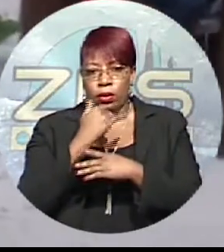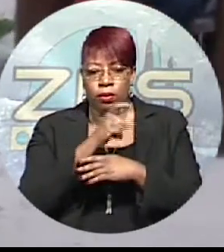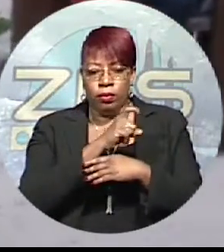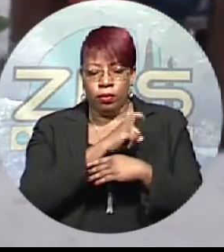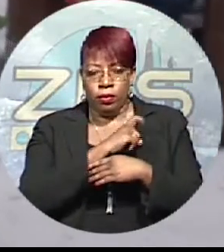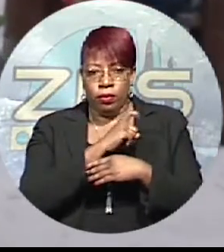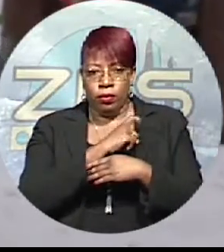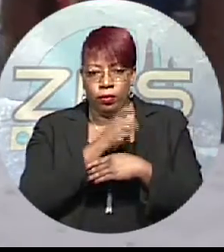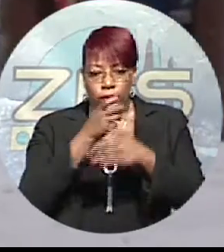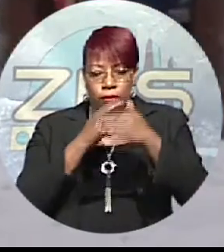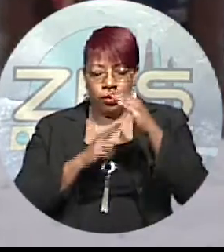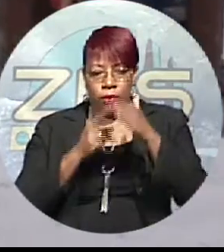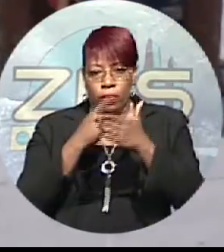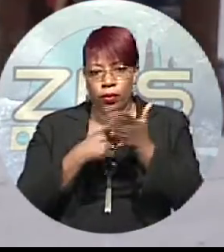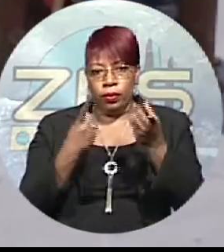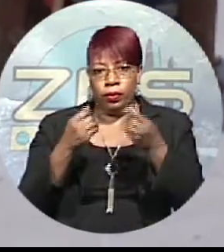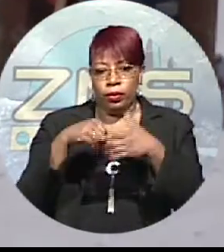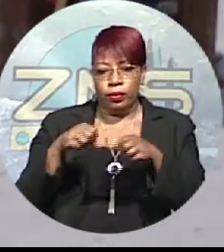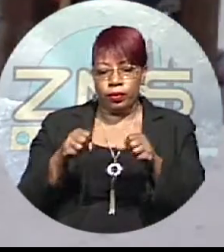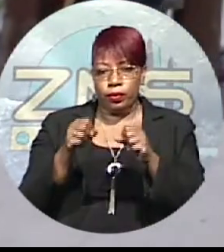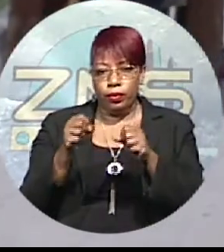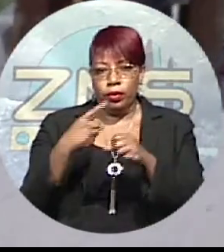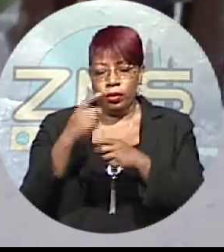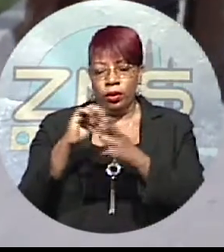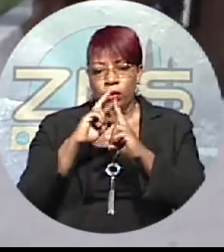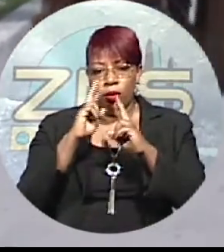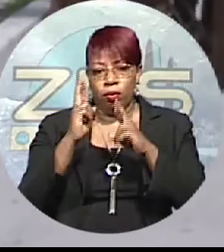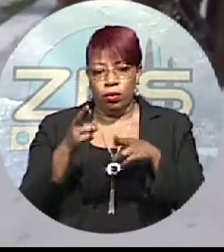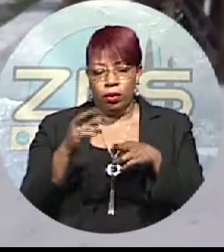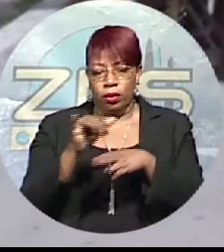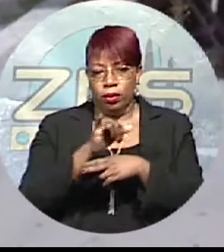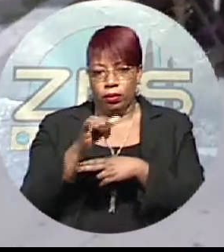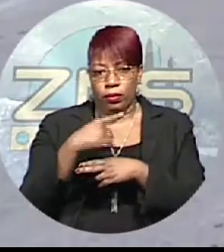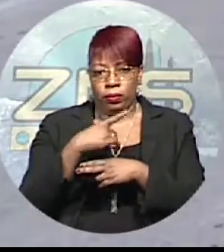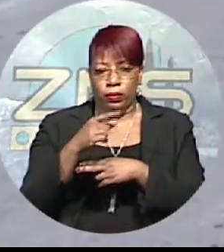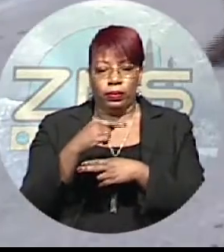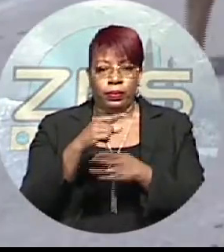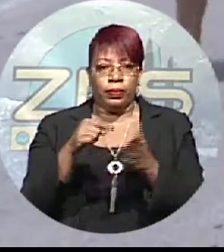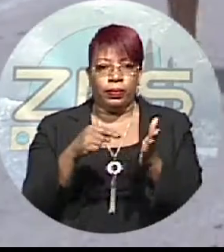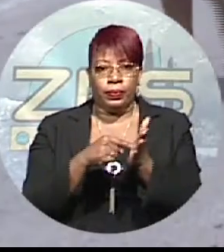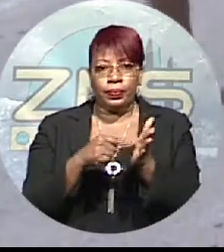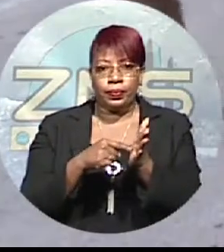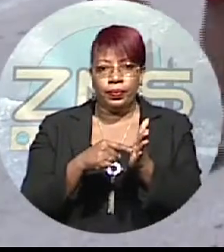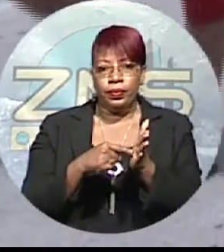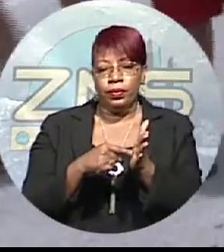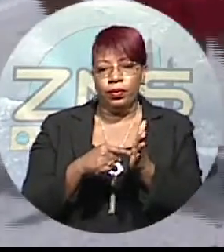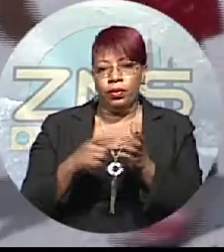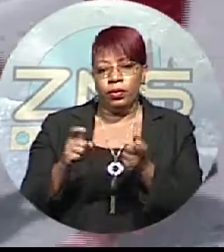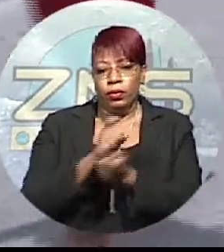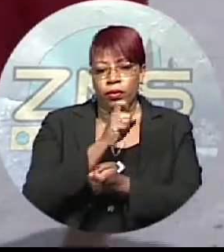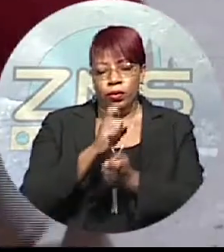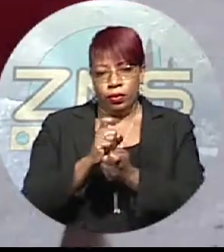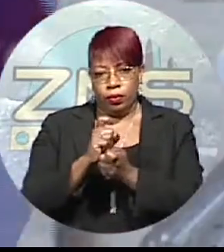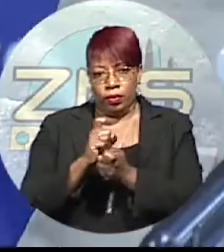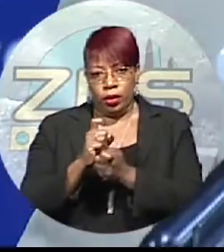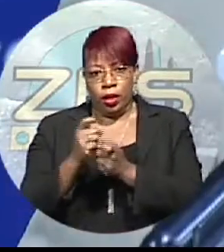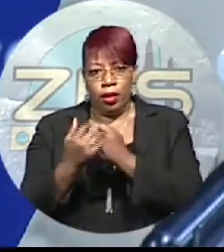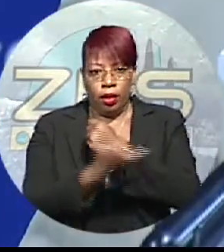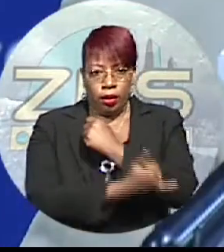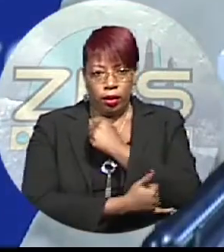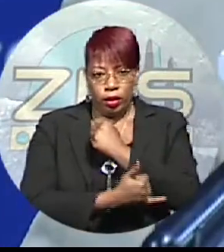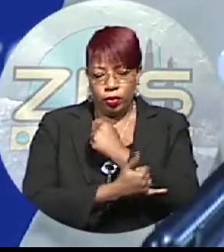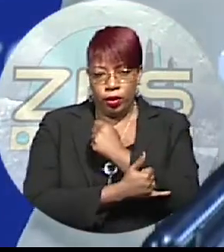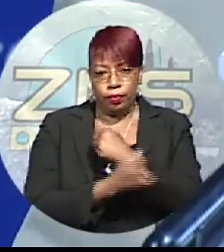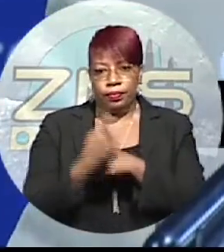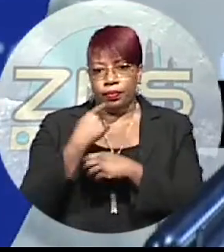doing. Greenslade says reports such as this tend to tarnish the reputation of the country. Let me offend some of my